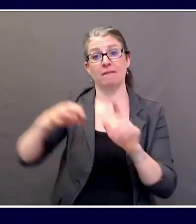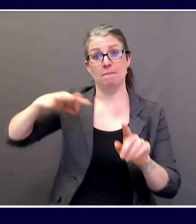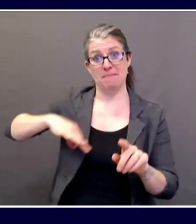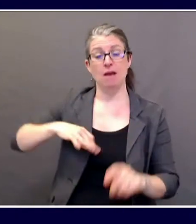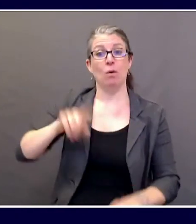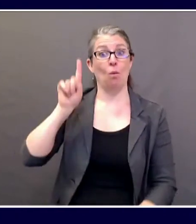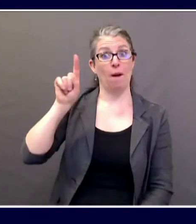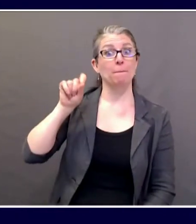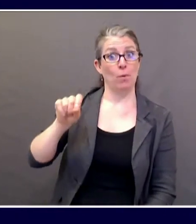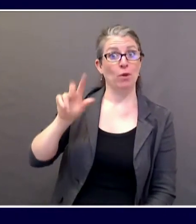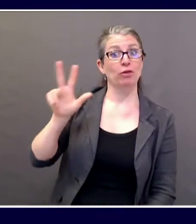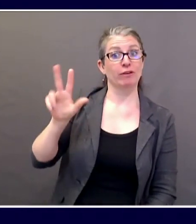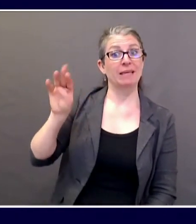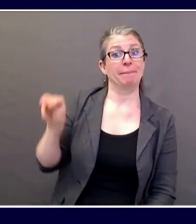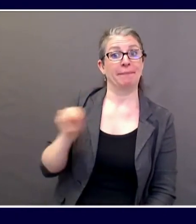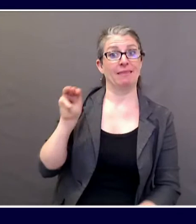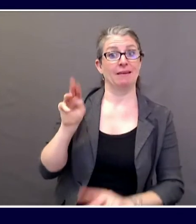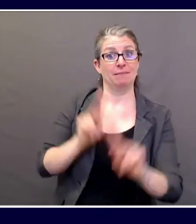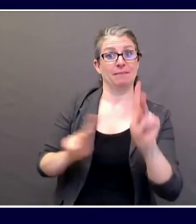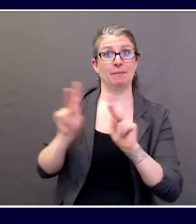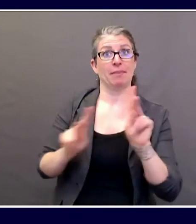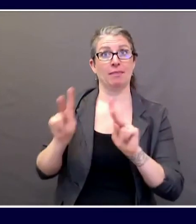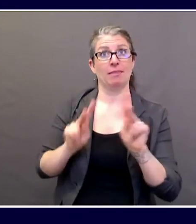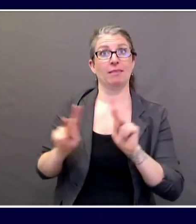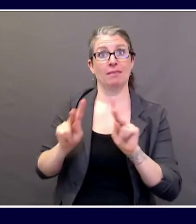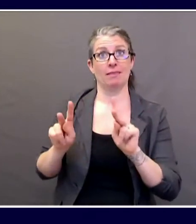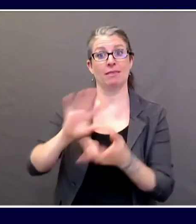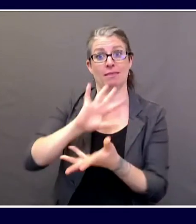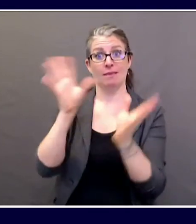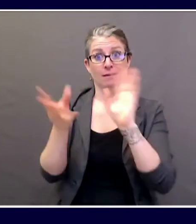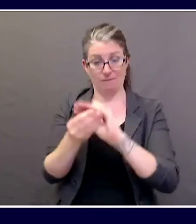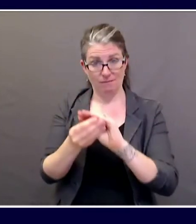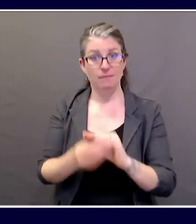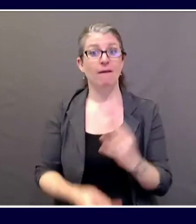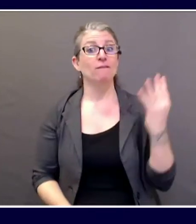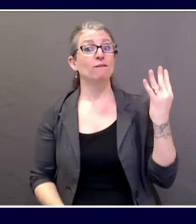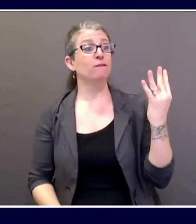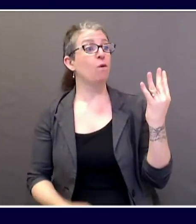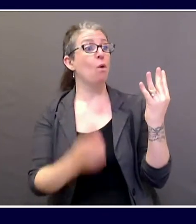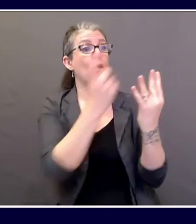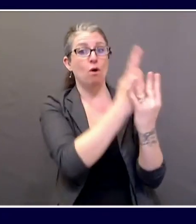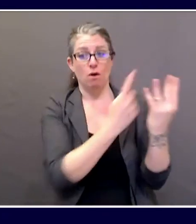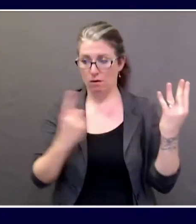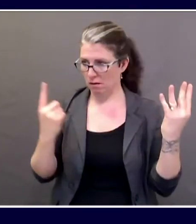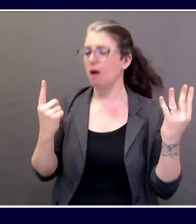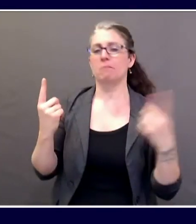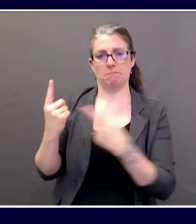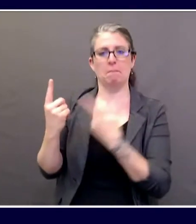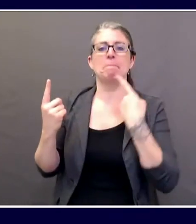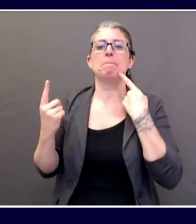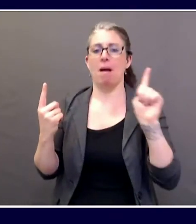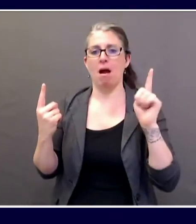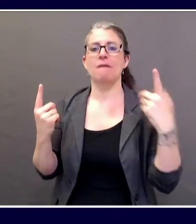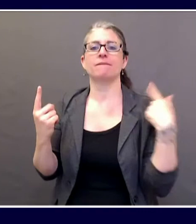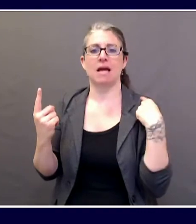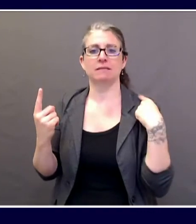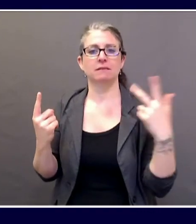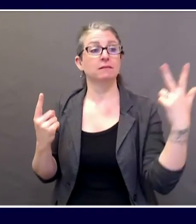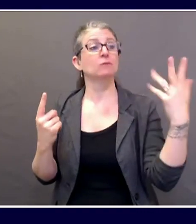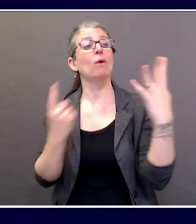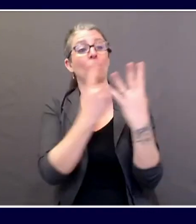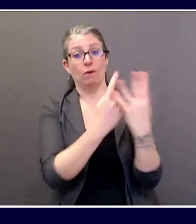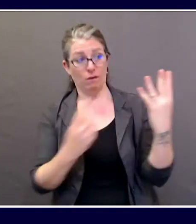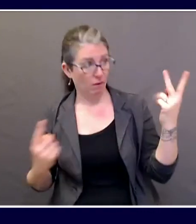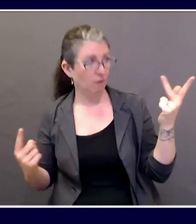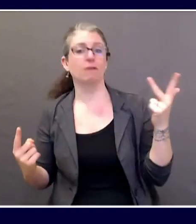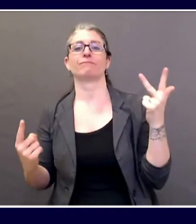completed their COVID-19 series. That's if you use the entire state. And then when you factor in the number of